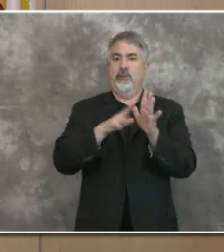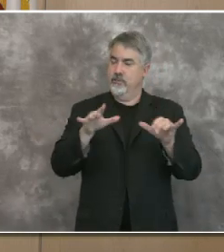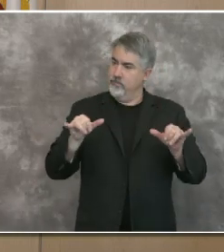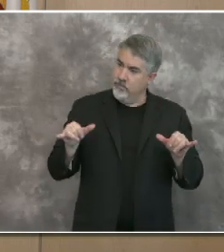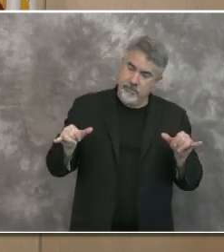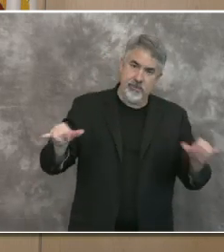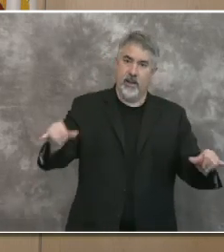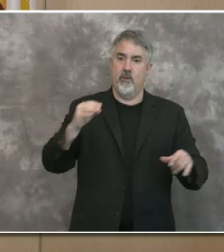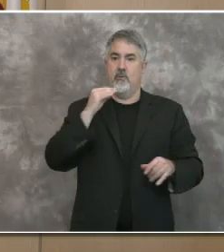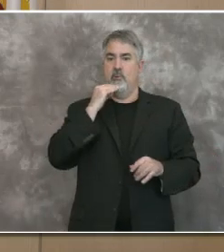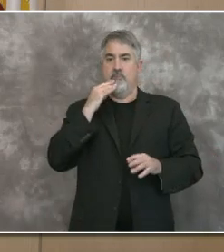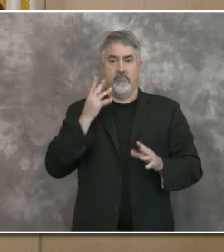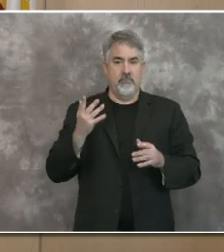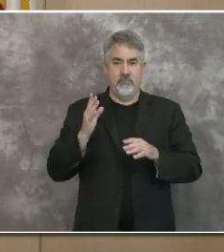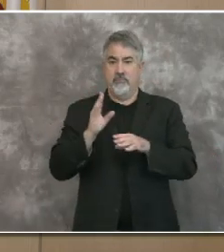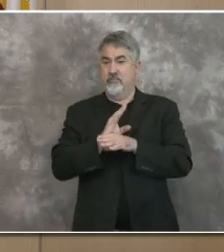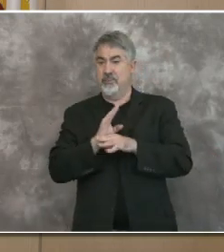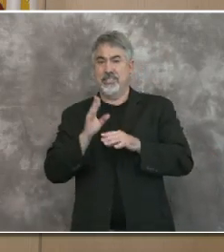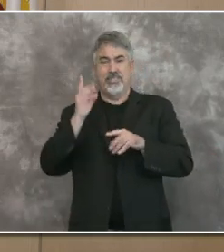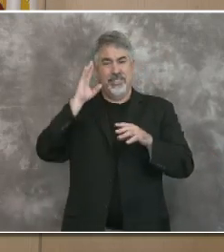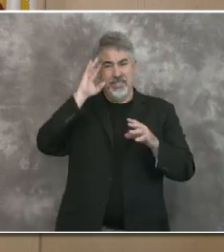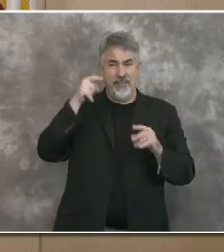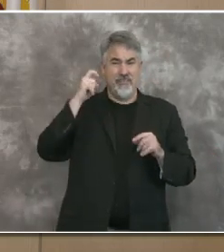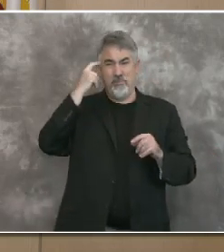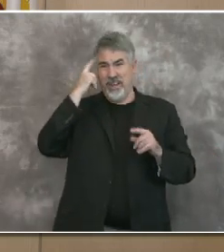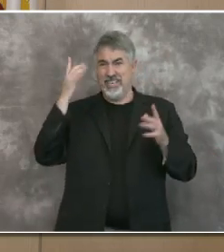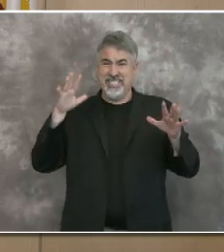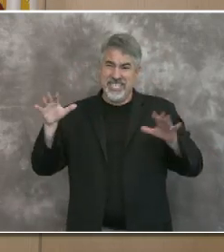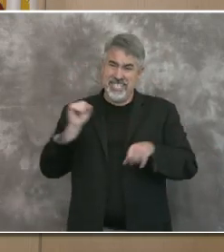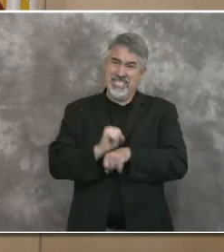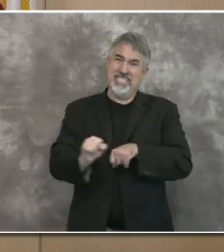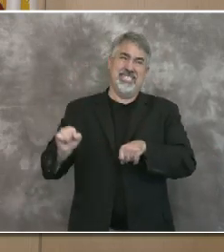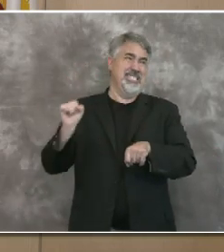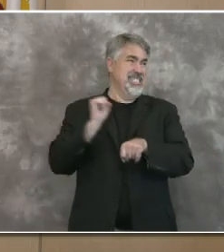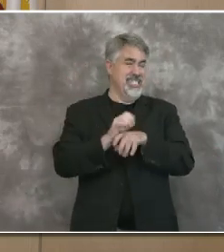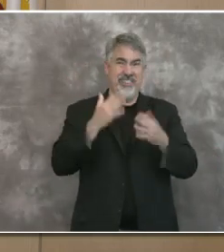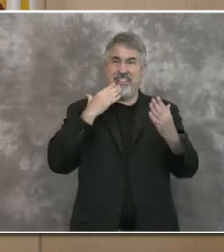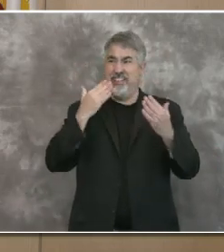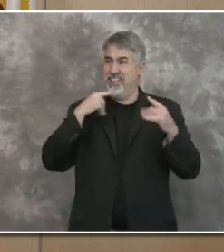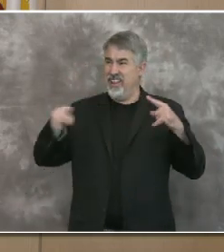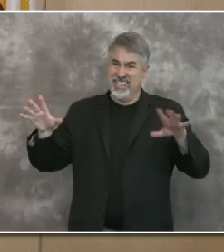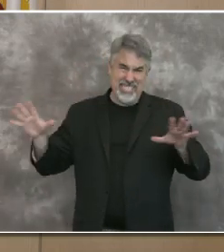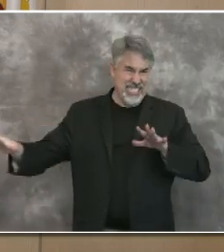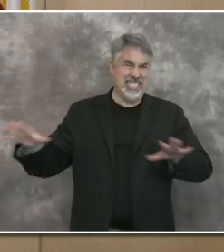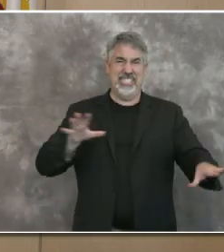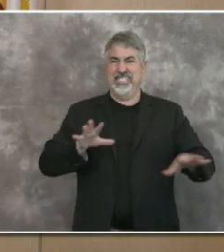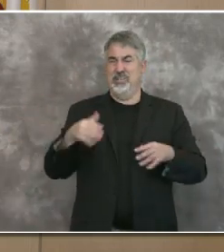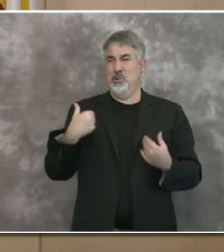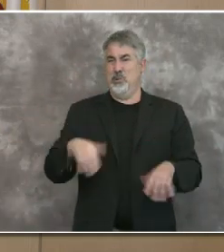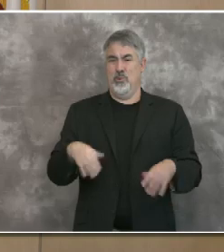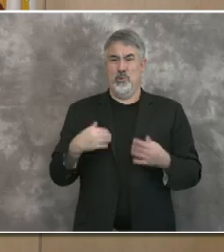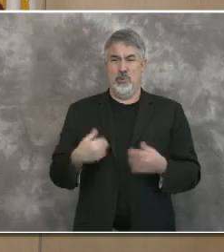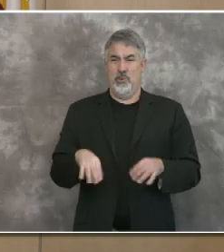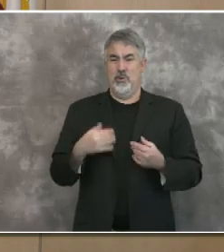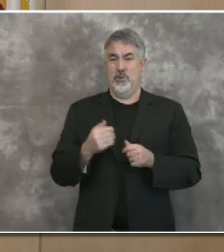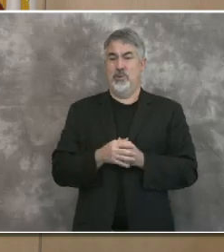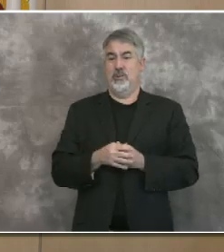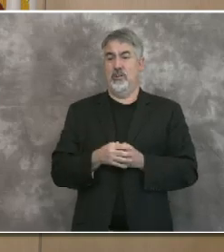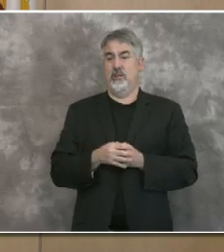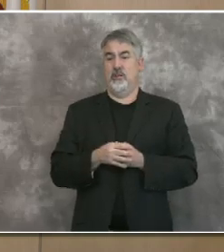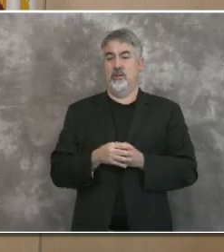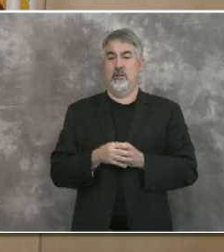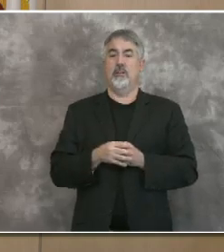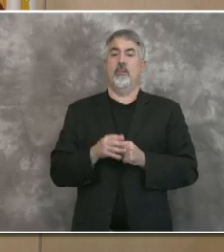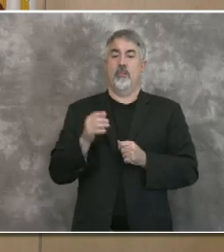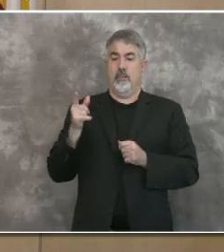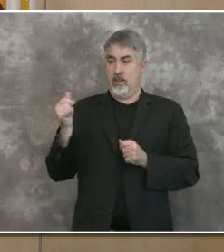organizations, businesses, and governments. So we thank you for all that you do. Now please welcome back to the podium